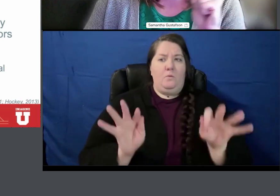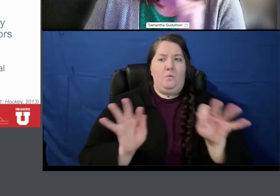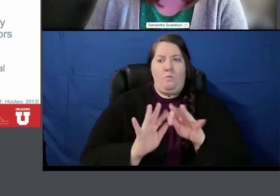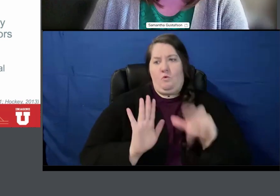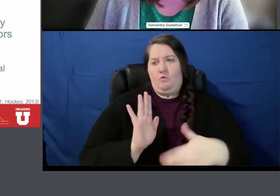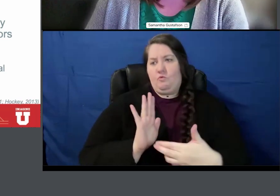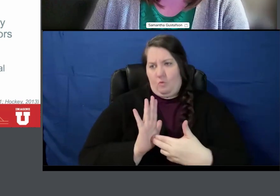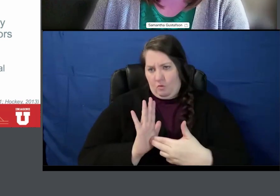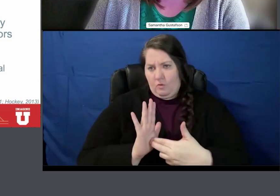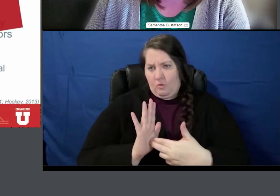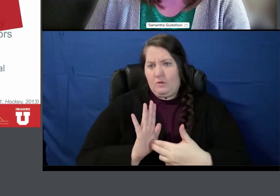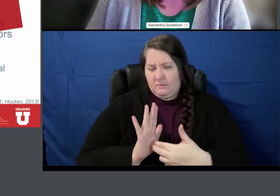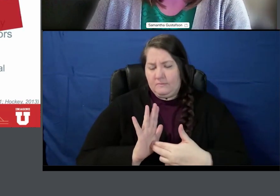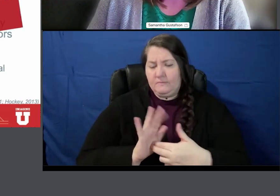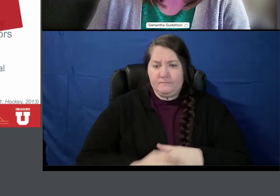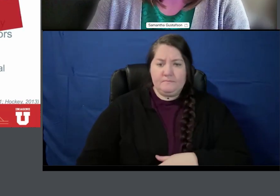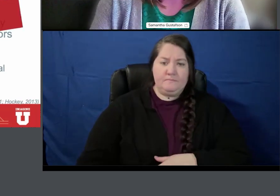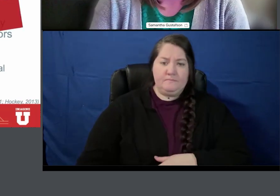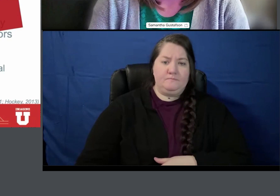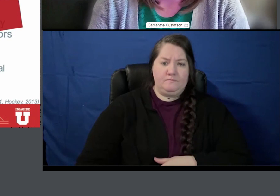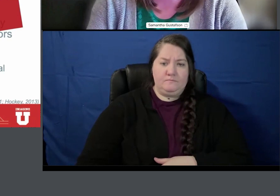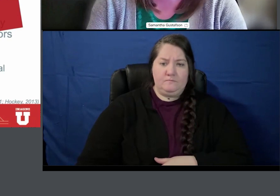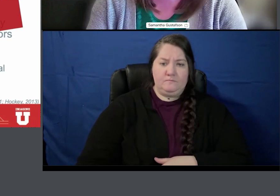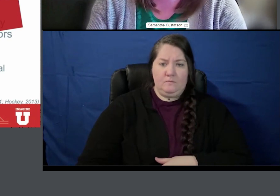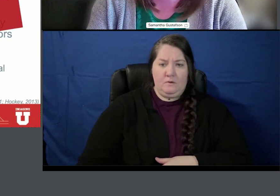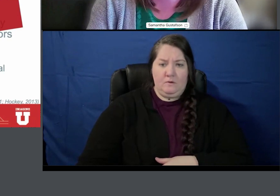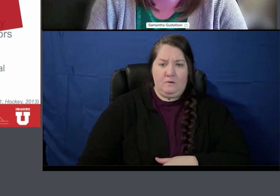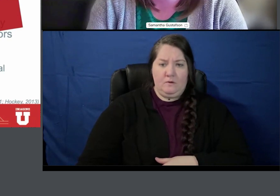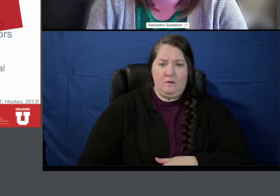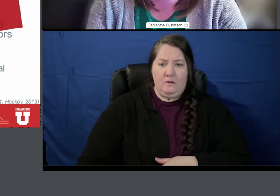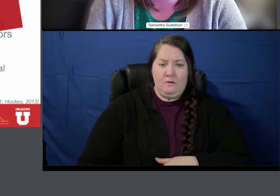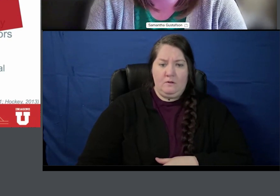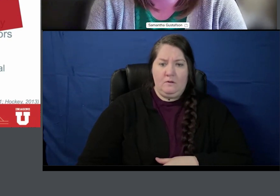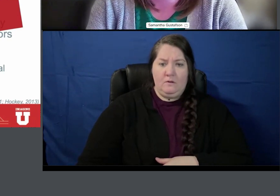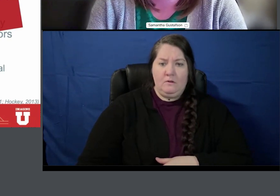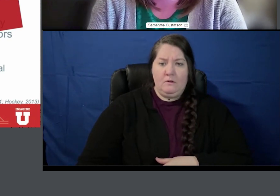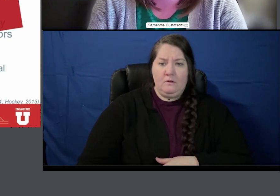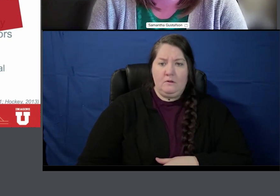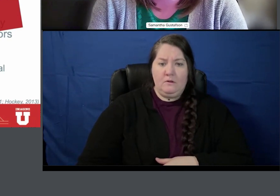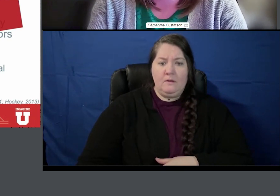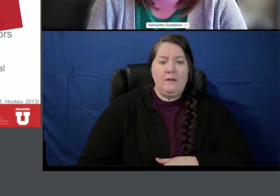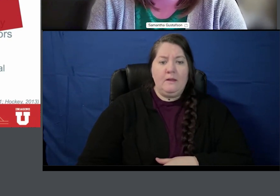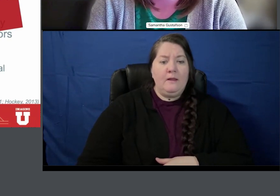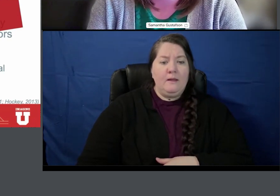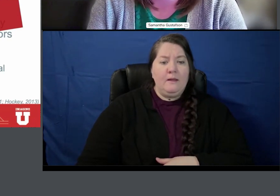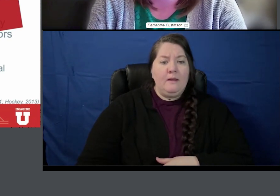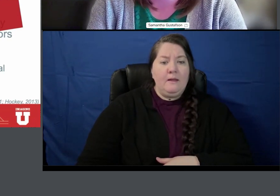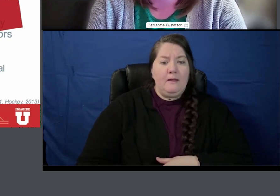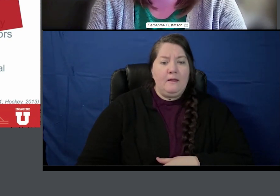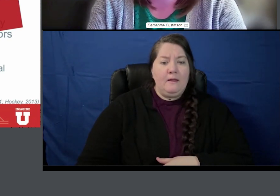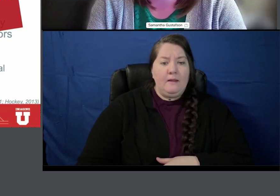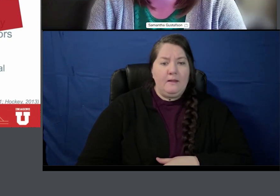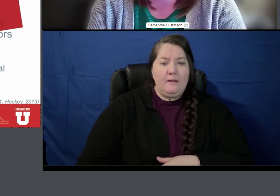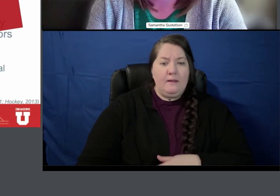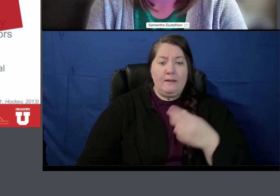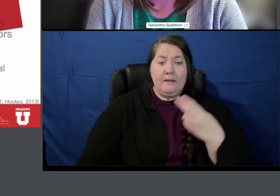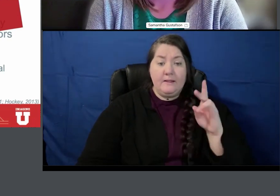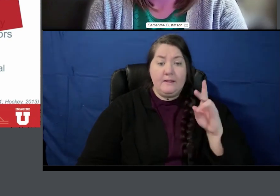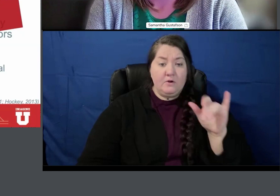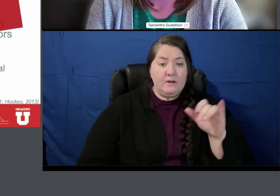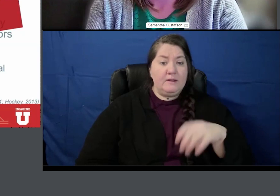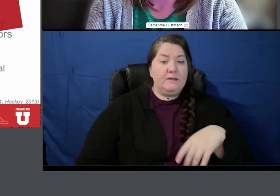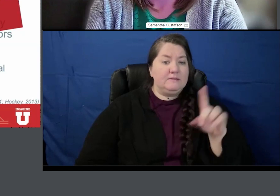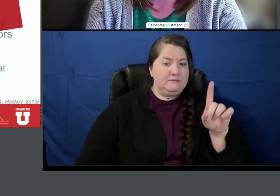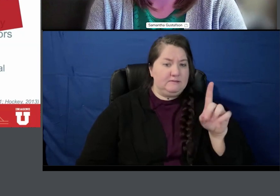this listening related fatigue. And Hilary Davis quotes in her paper that high levels of listening effort